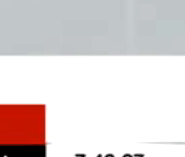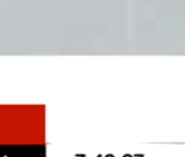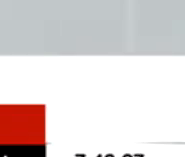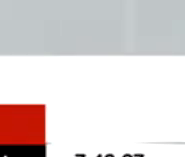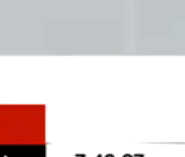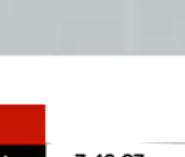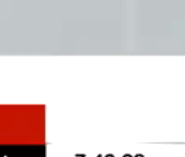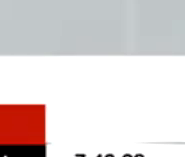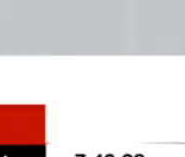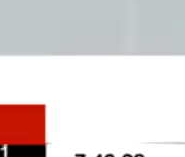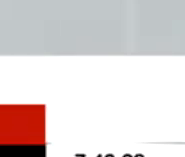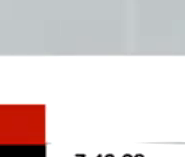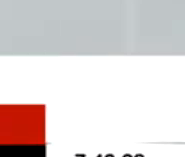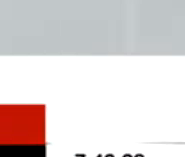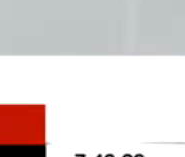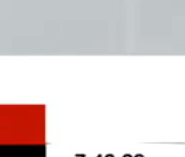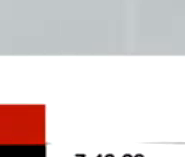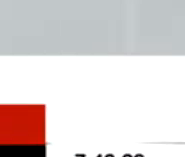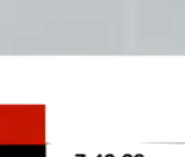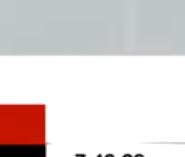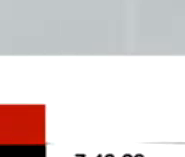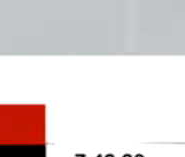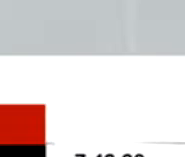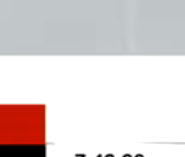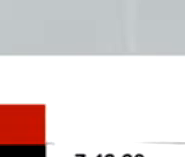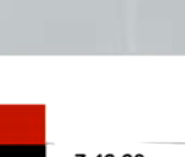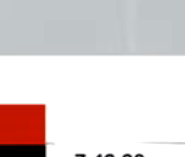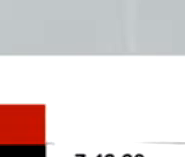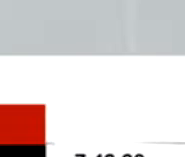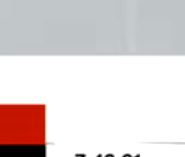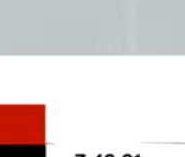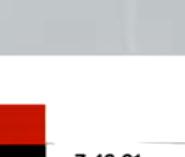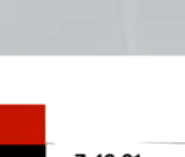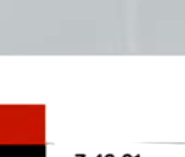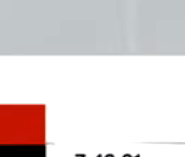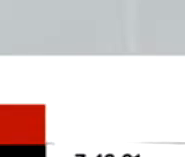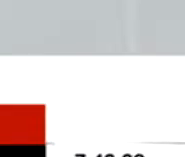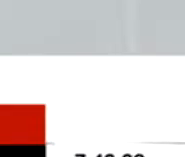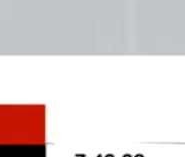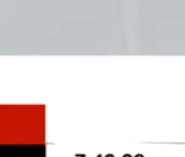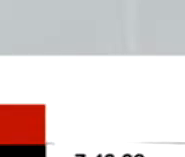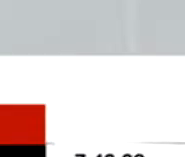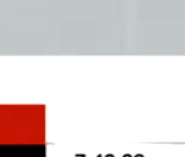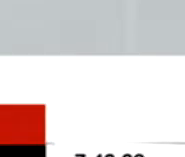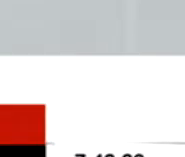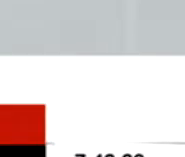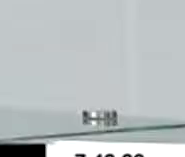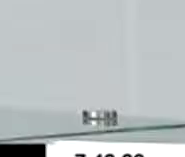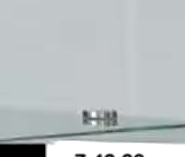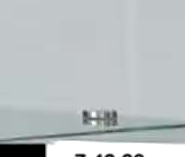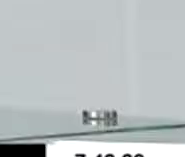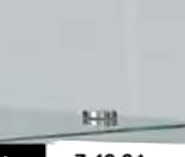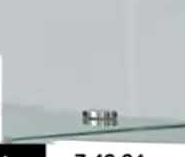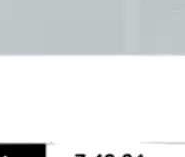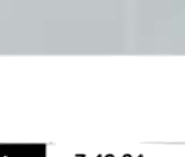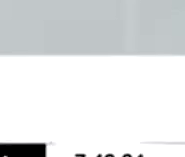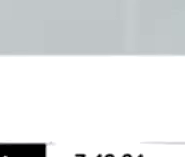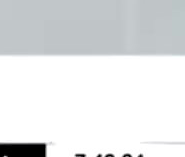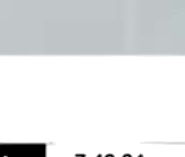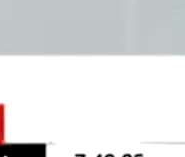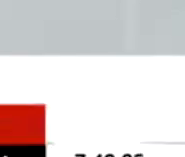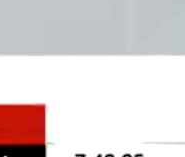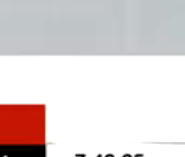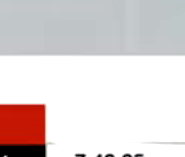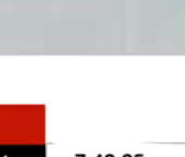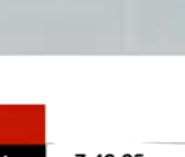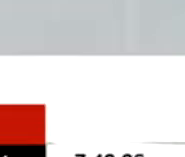have the full voter details. So it had enough to identify you, but it didn't have your complete details. Now, when they went to court, what they ordered